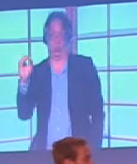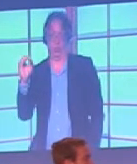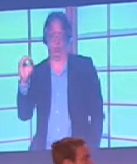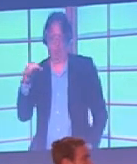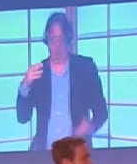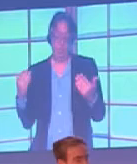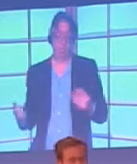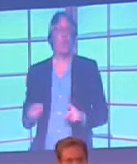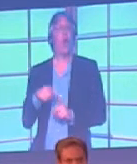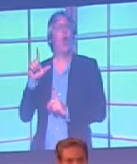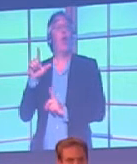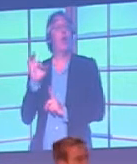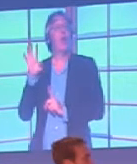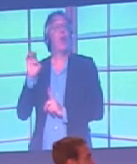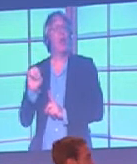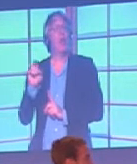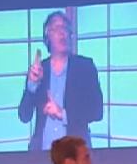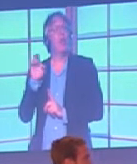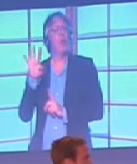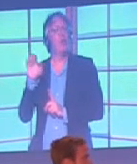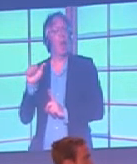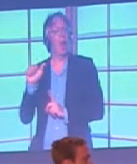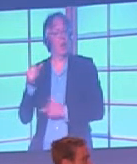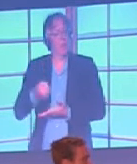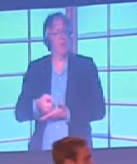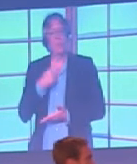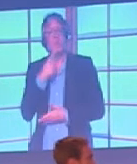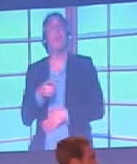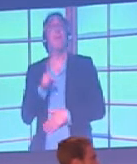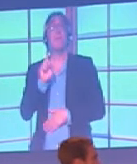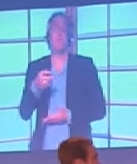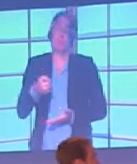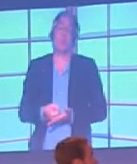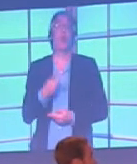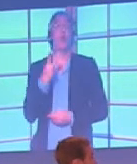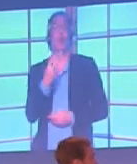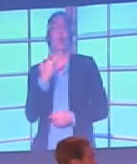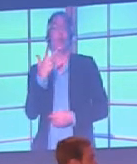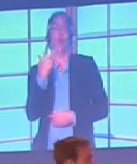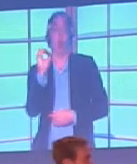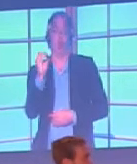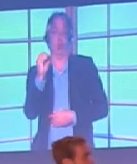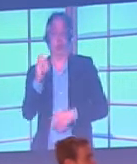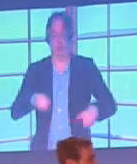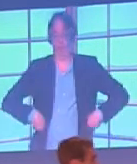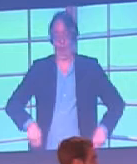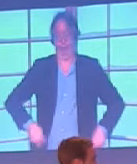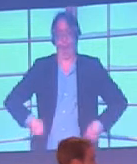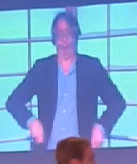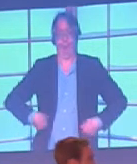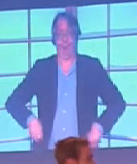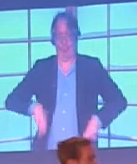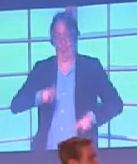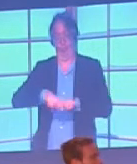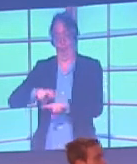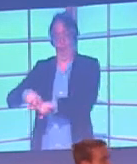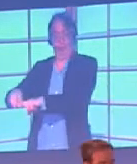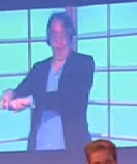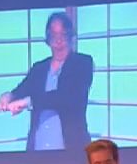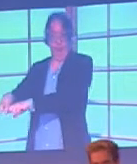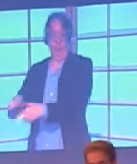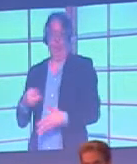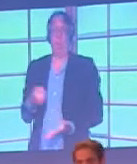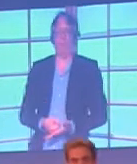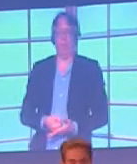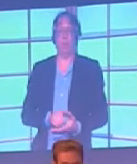CAFE/UEFA edict in its minimum requirements is 230 wheelchair user spaces. What we will offer